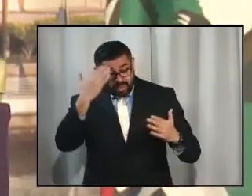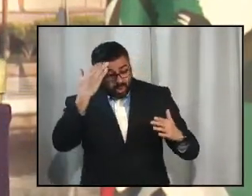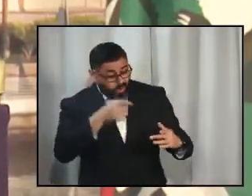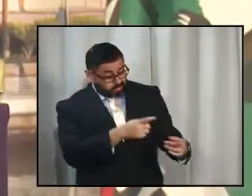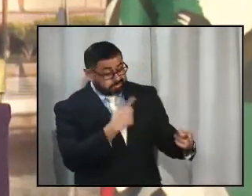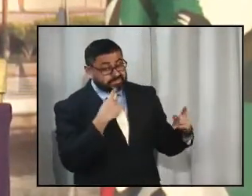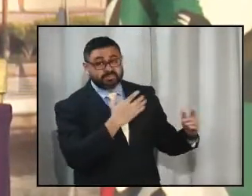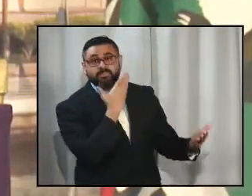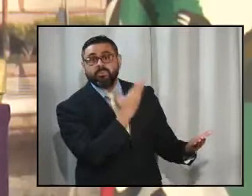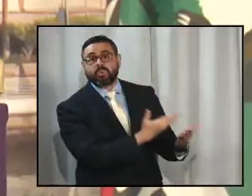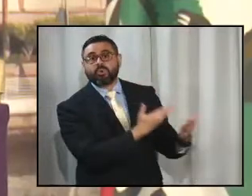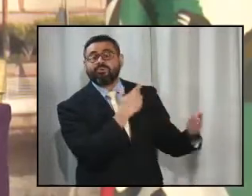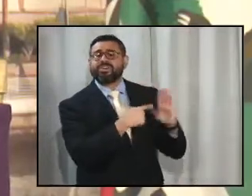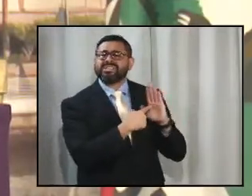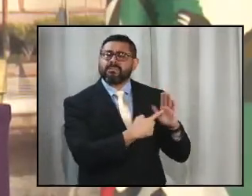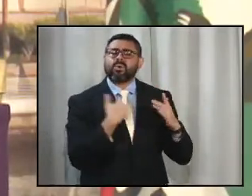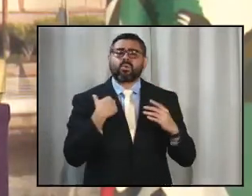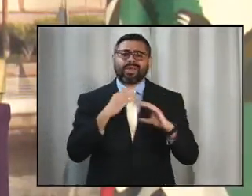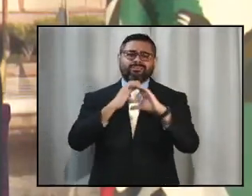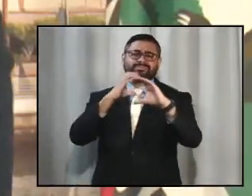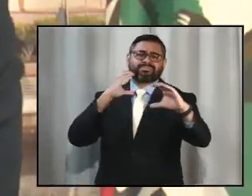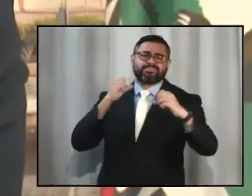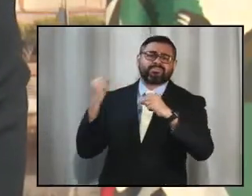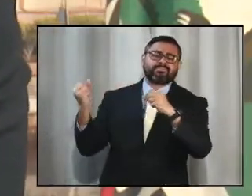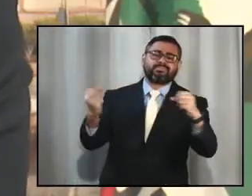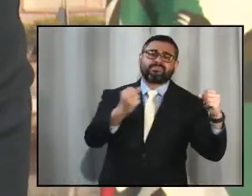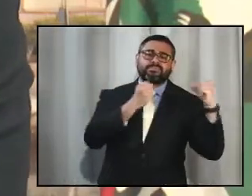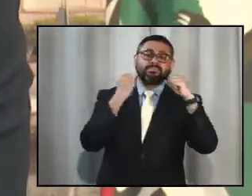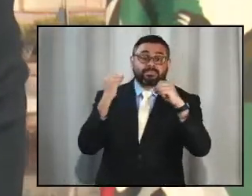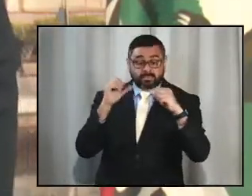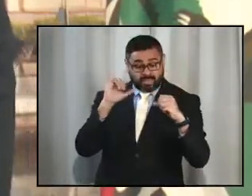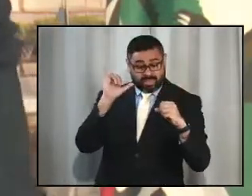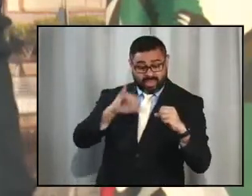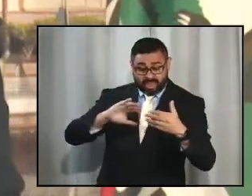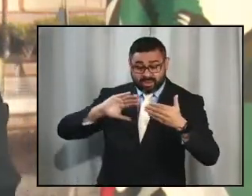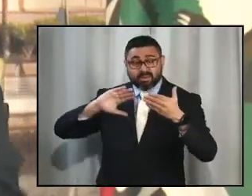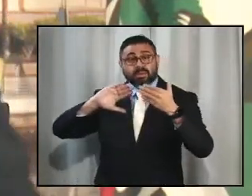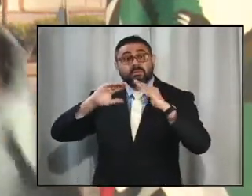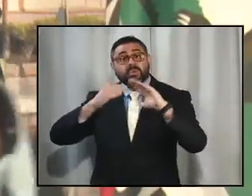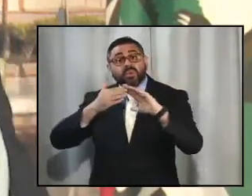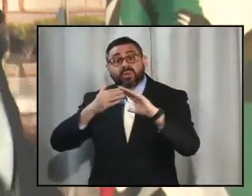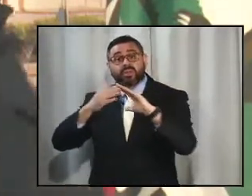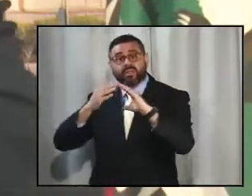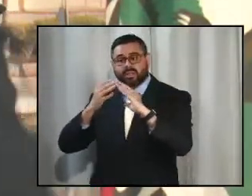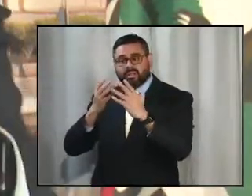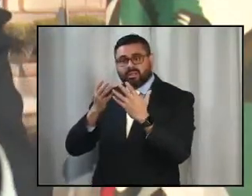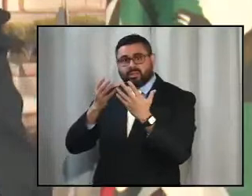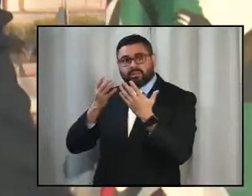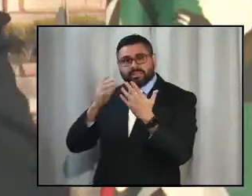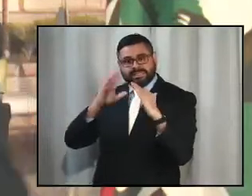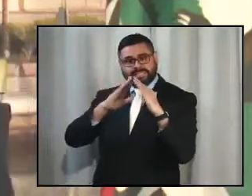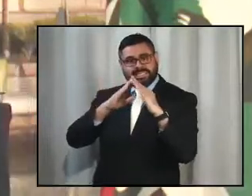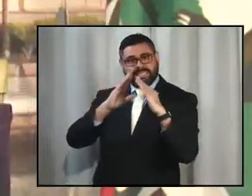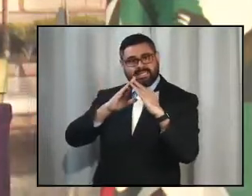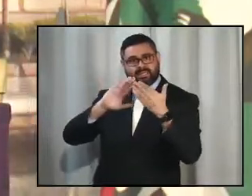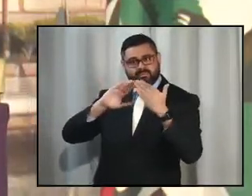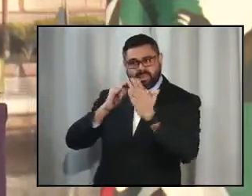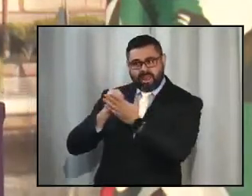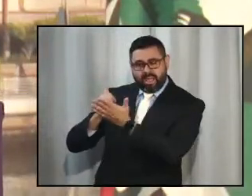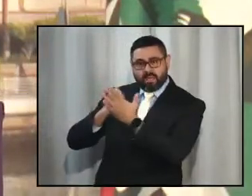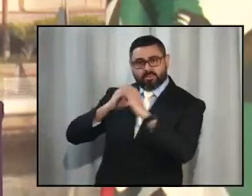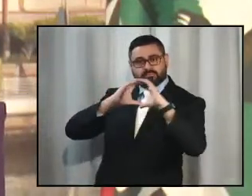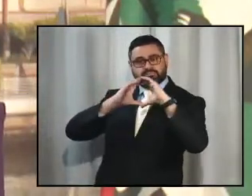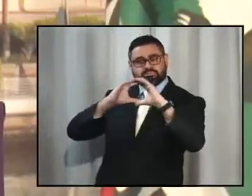difference, like our Mobile Access Center. This is our mobile resource that goes out to the community and provides